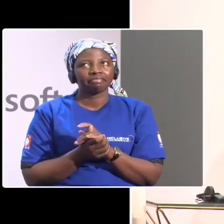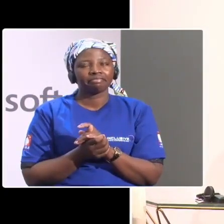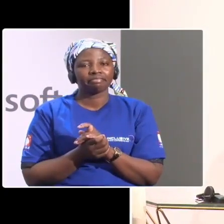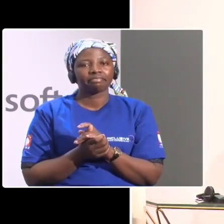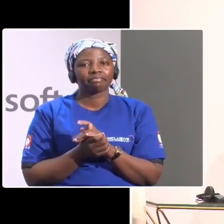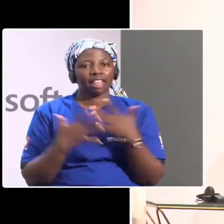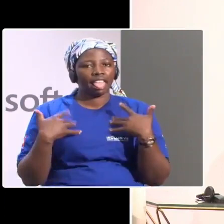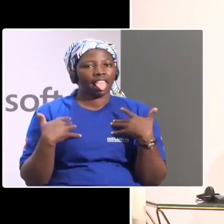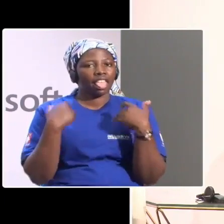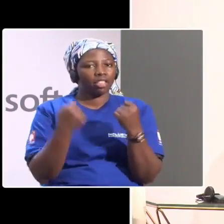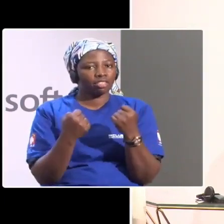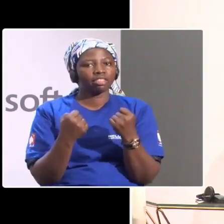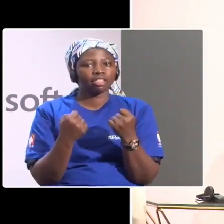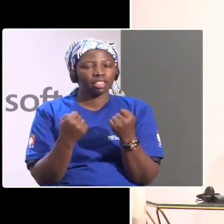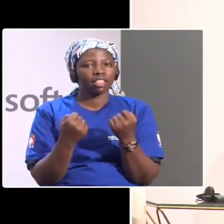health,